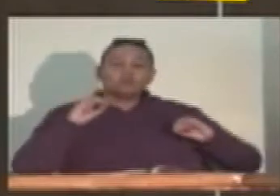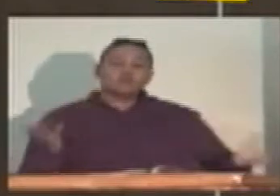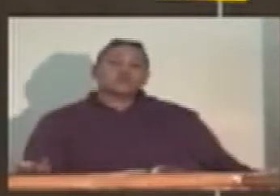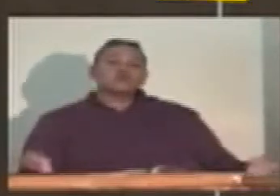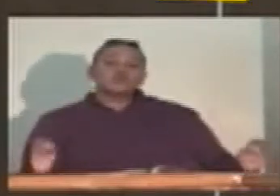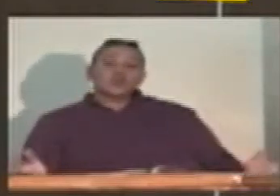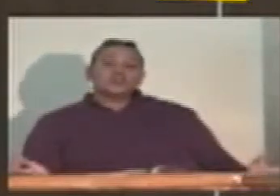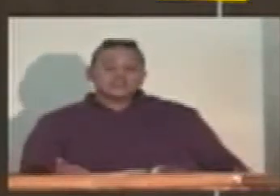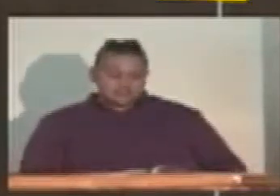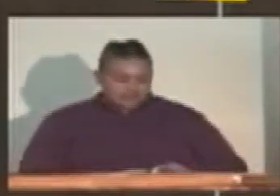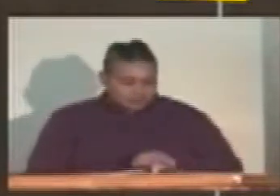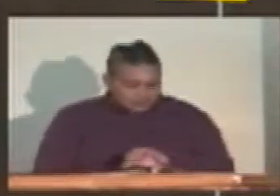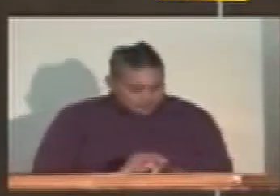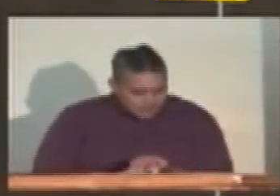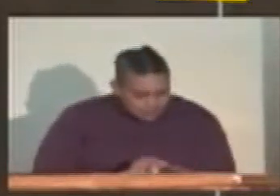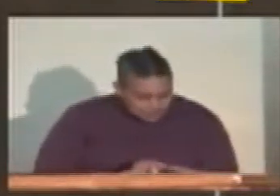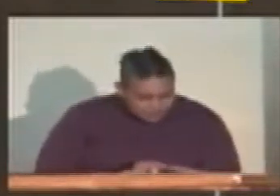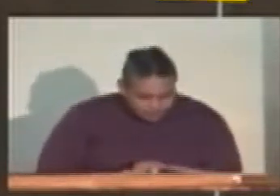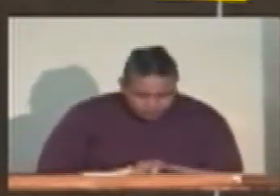hope.